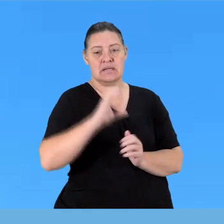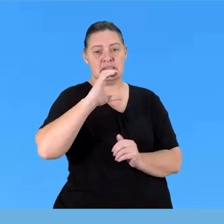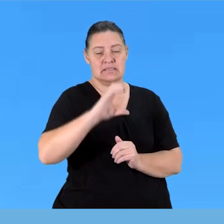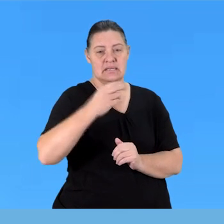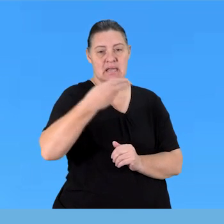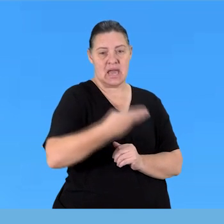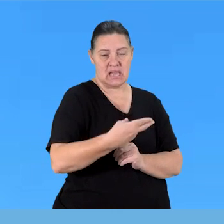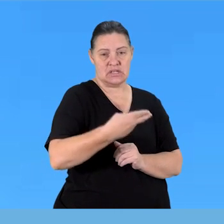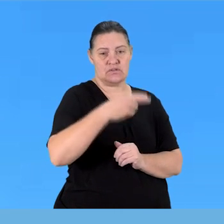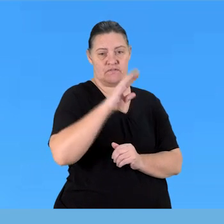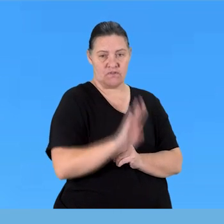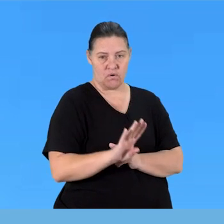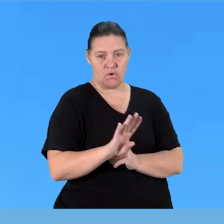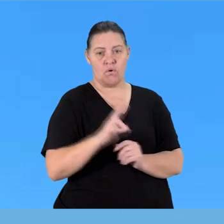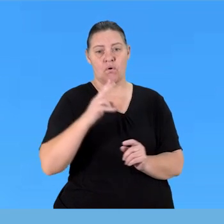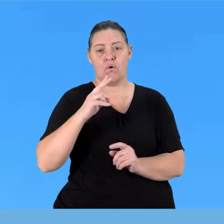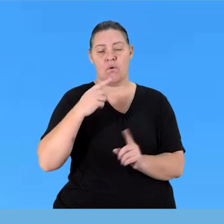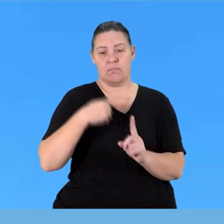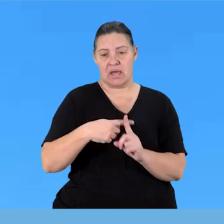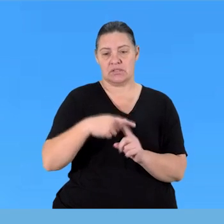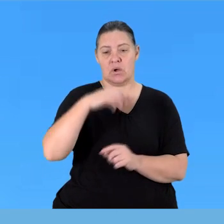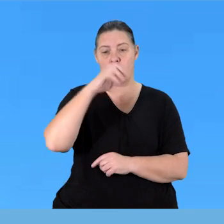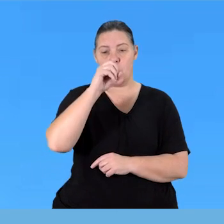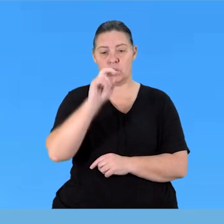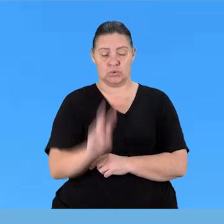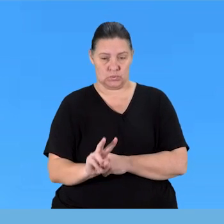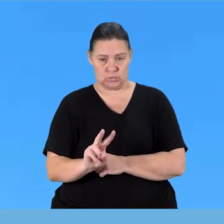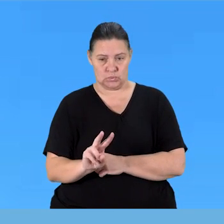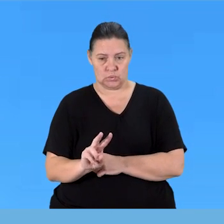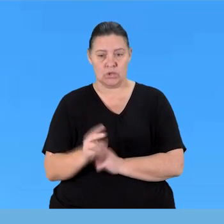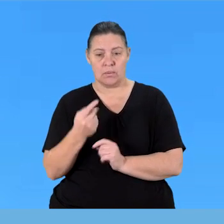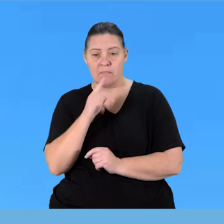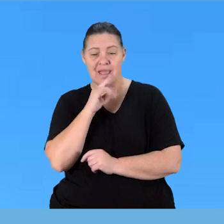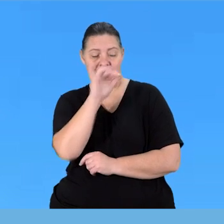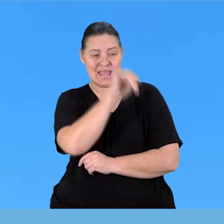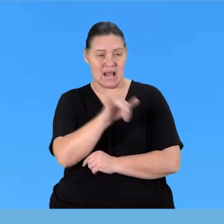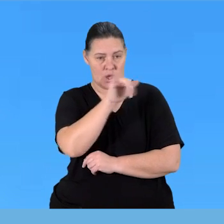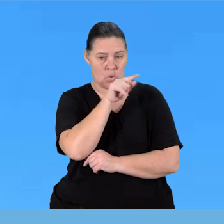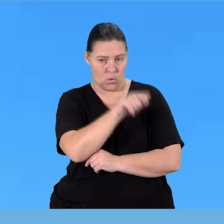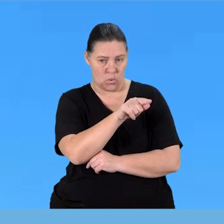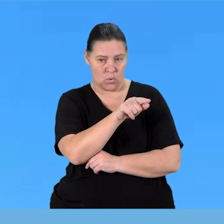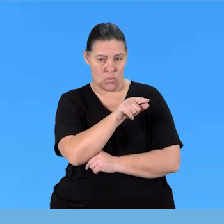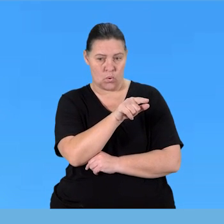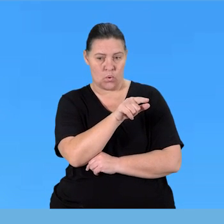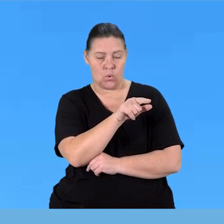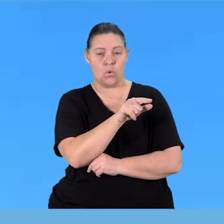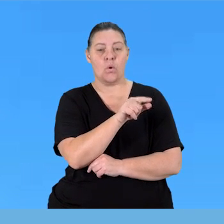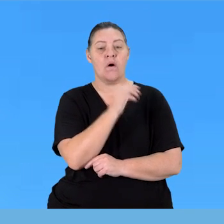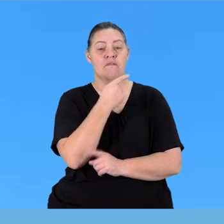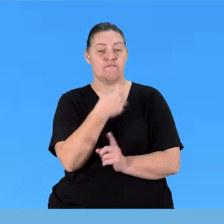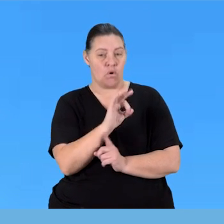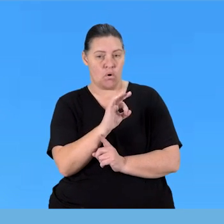of CH4 plus O2. We have the modeling atoms here to show that the yellow substances are showing